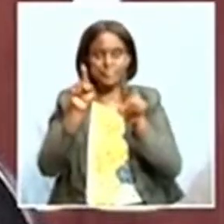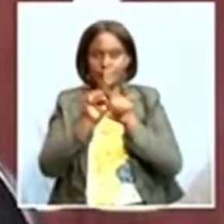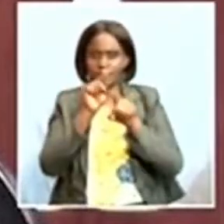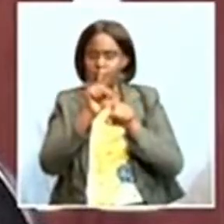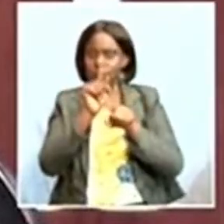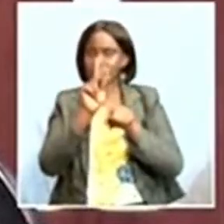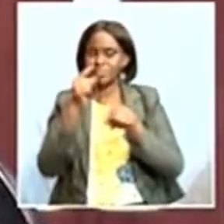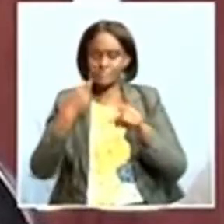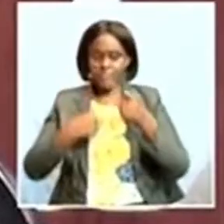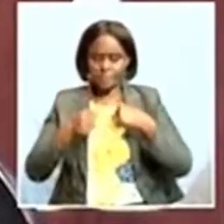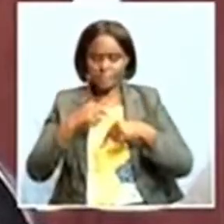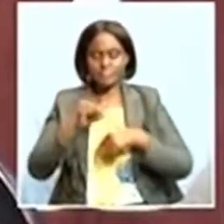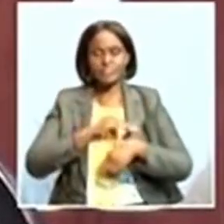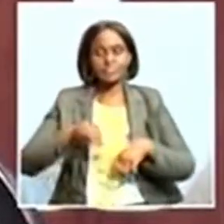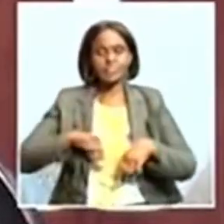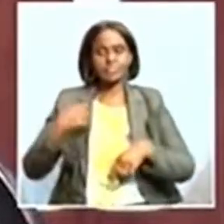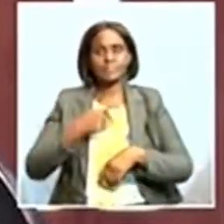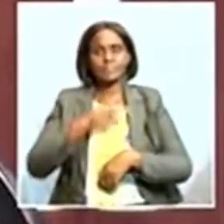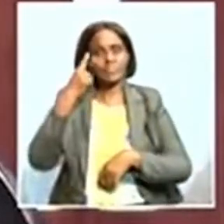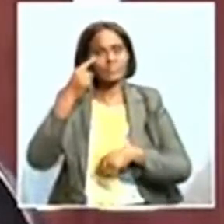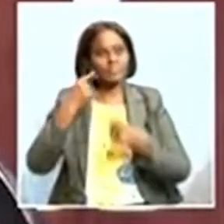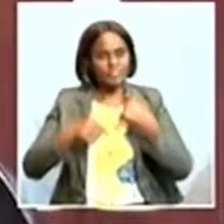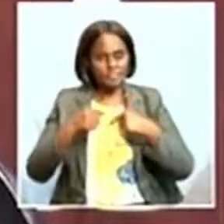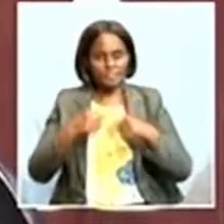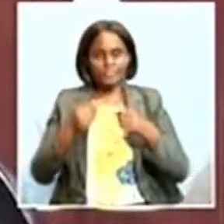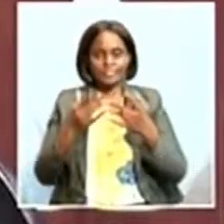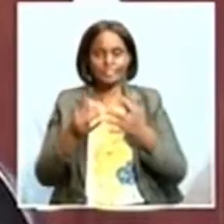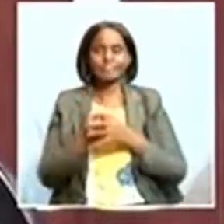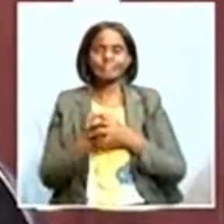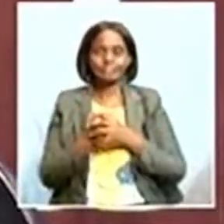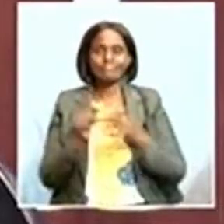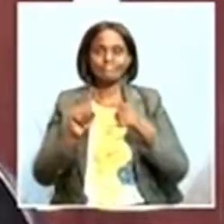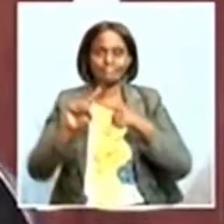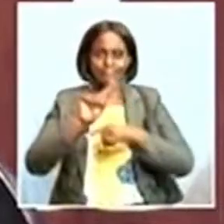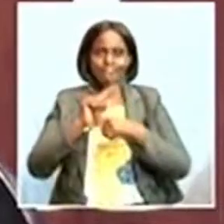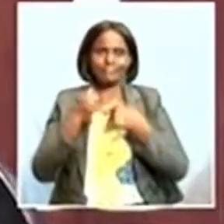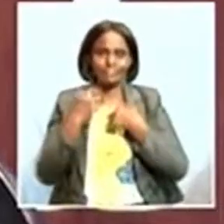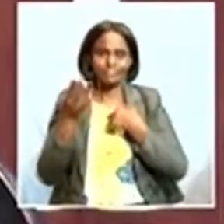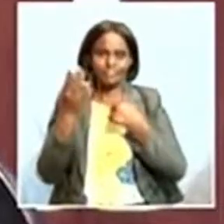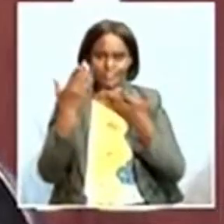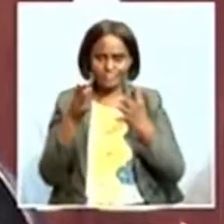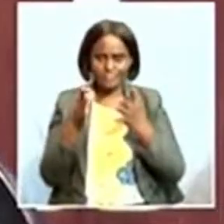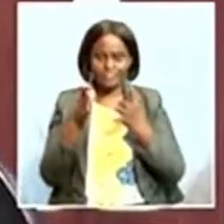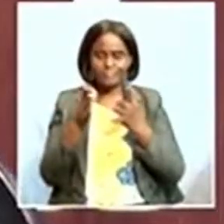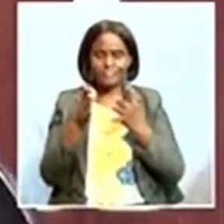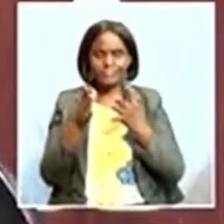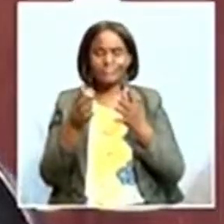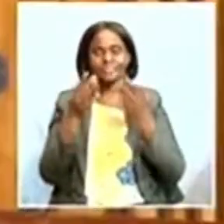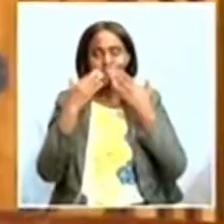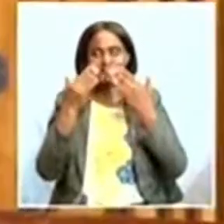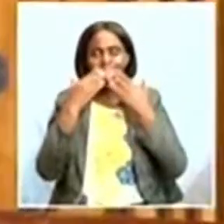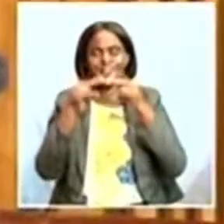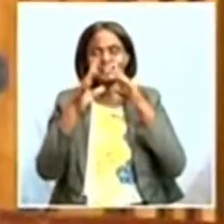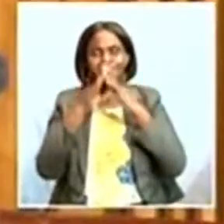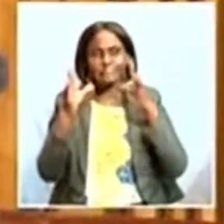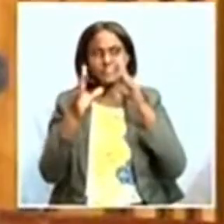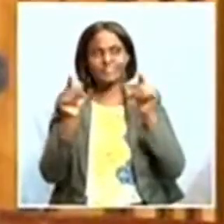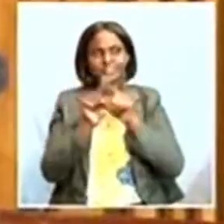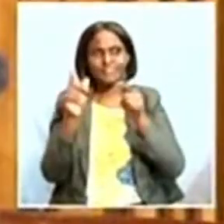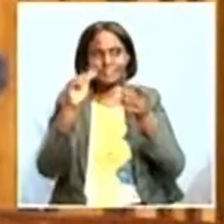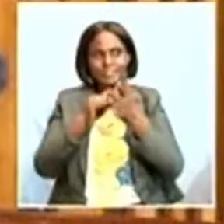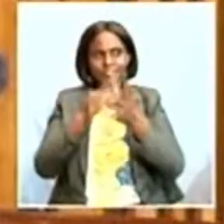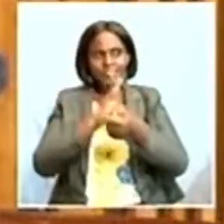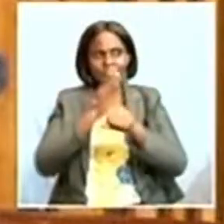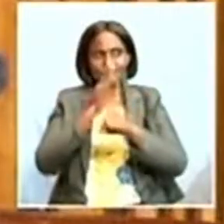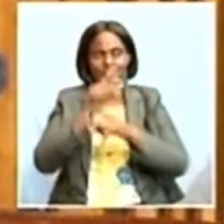Kangombe, Member of Parliament for Kamfinsa, and both motions were adopted by the House. Okay, thank you very much. And then